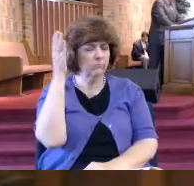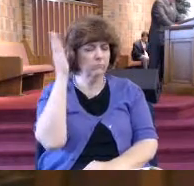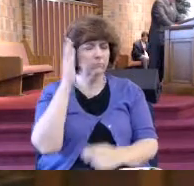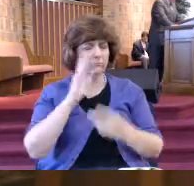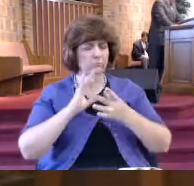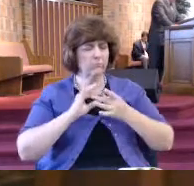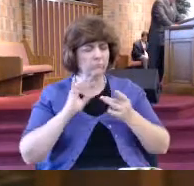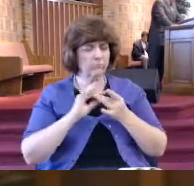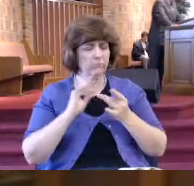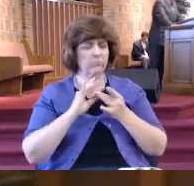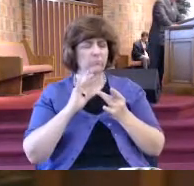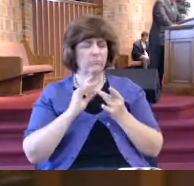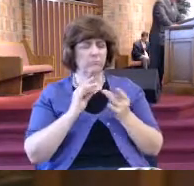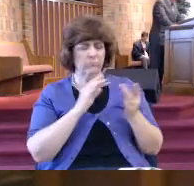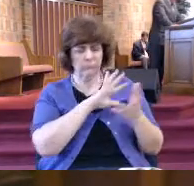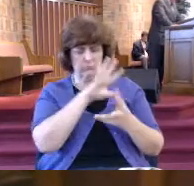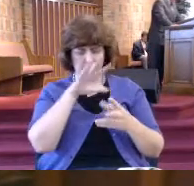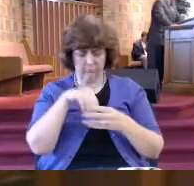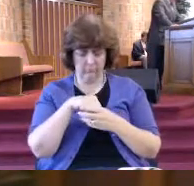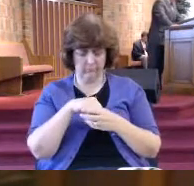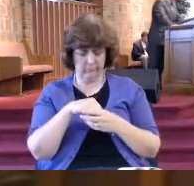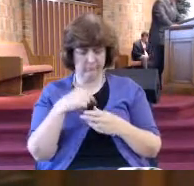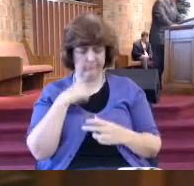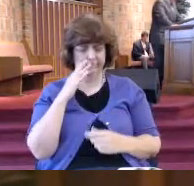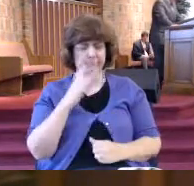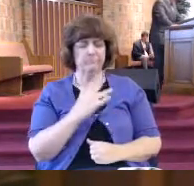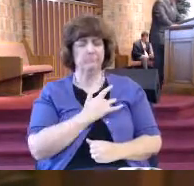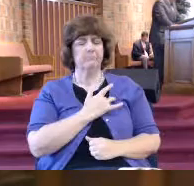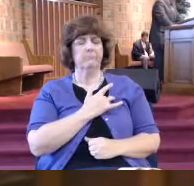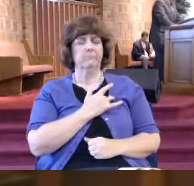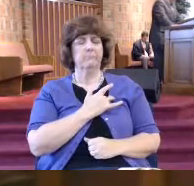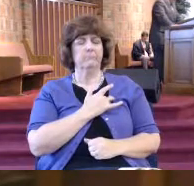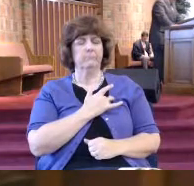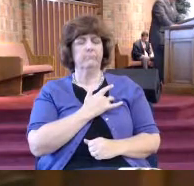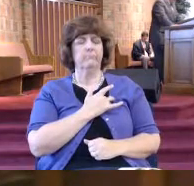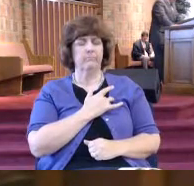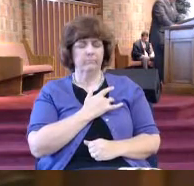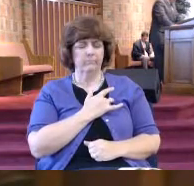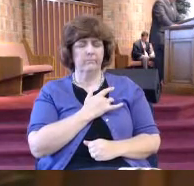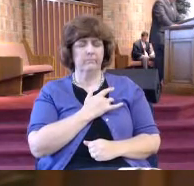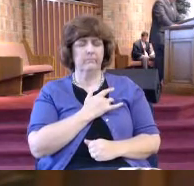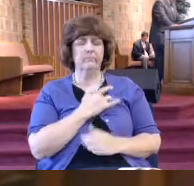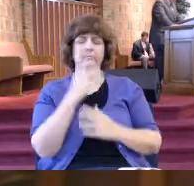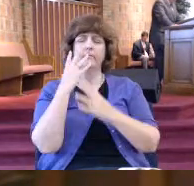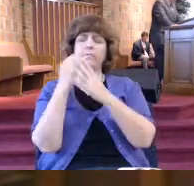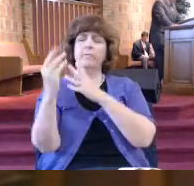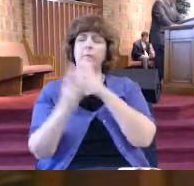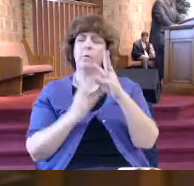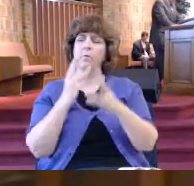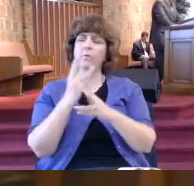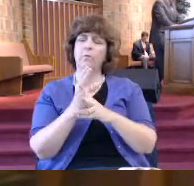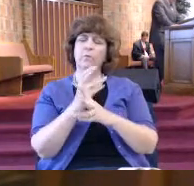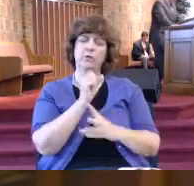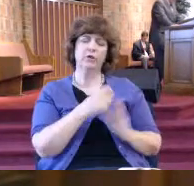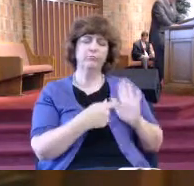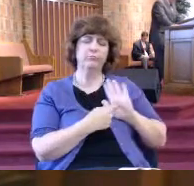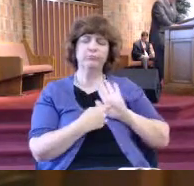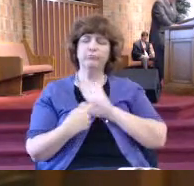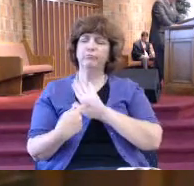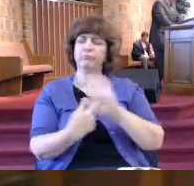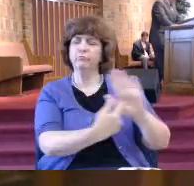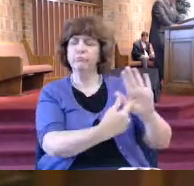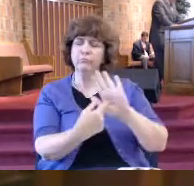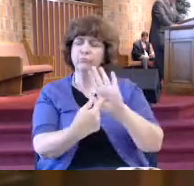be something that we can take to heart, that we can take out into the world and show the world